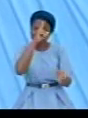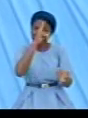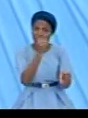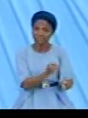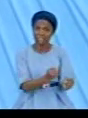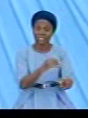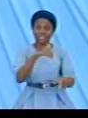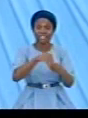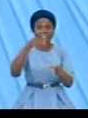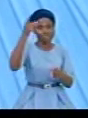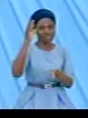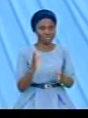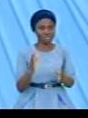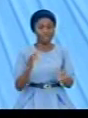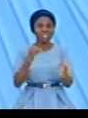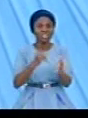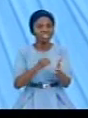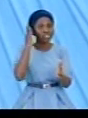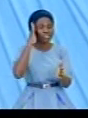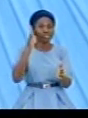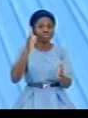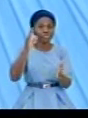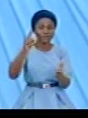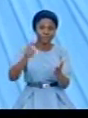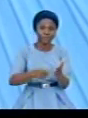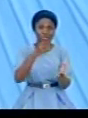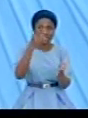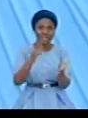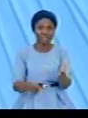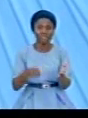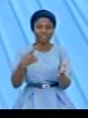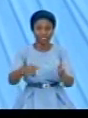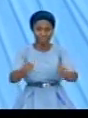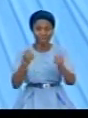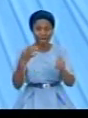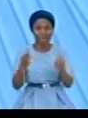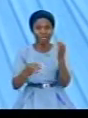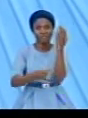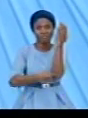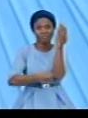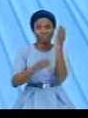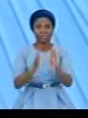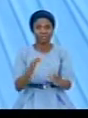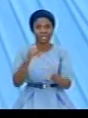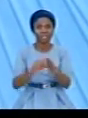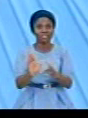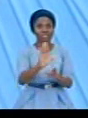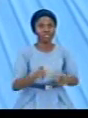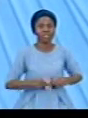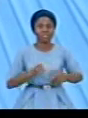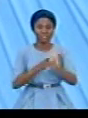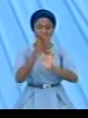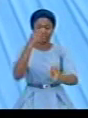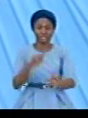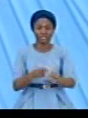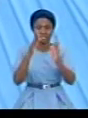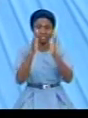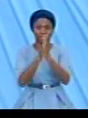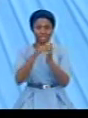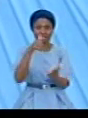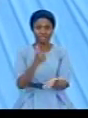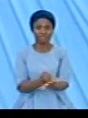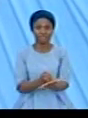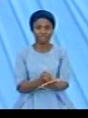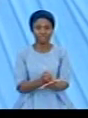God. It will cancel the power of the tempter from your life in Jesus' name. He considered